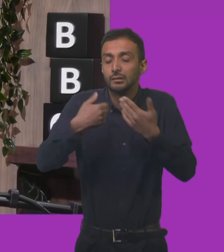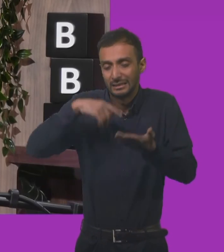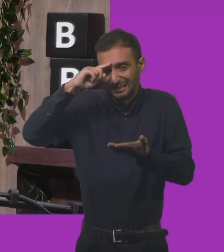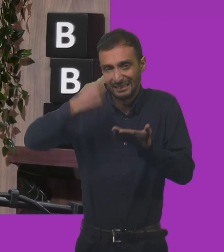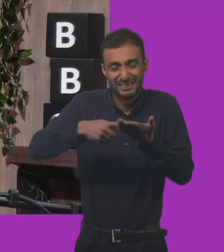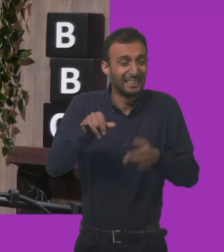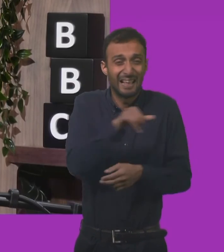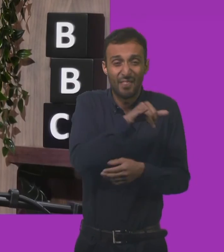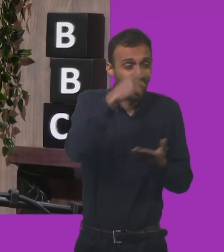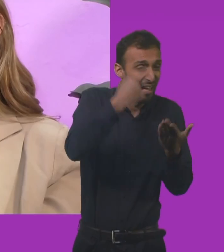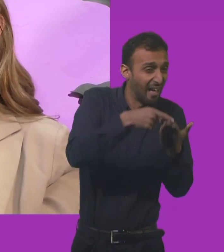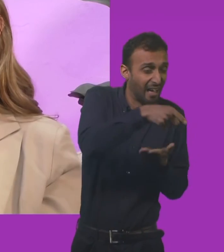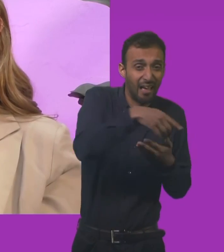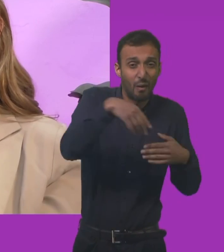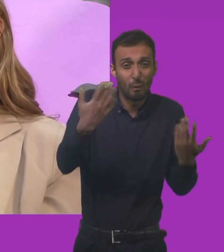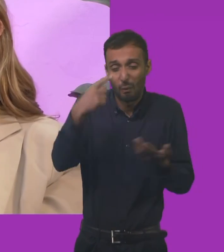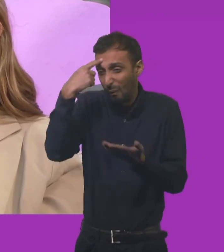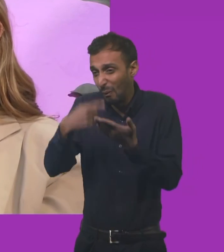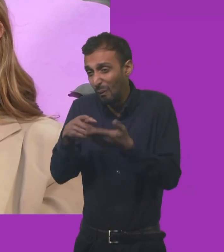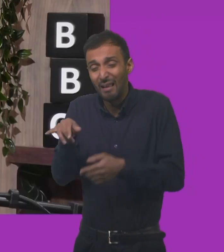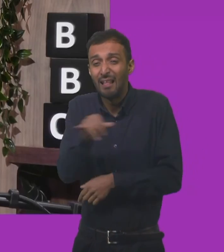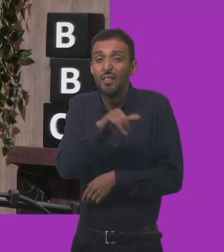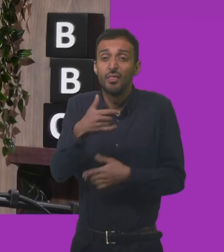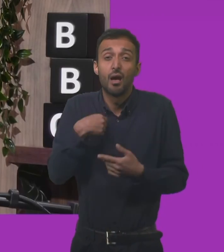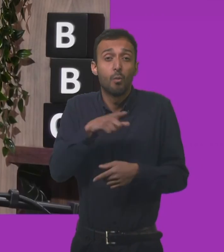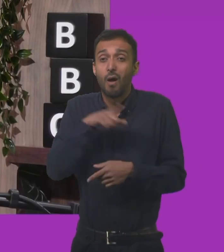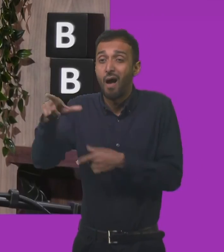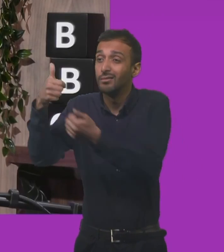way, because both sides had supporters, you